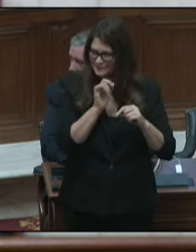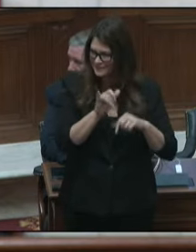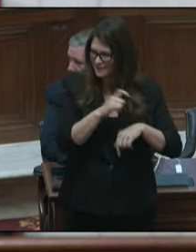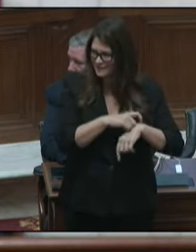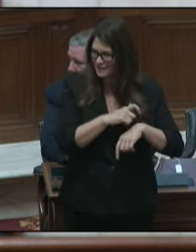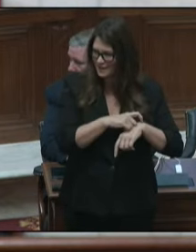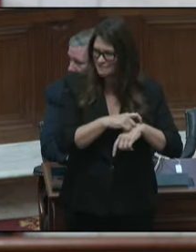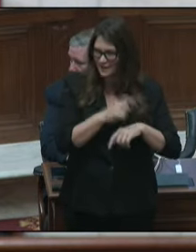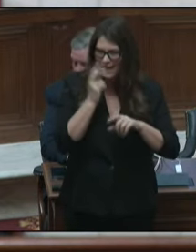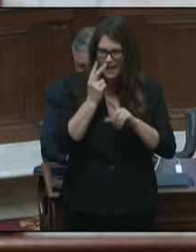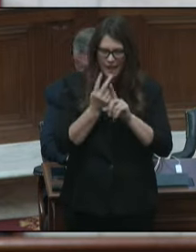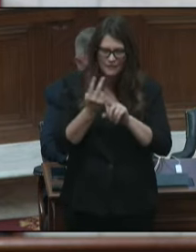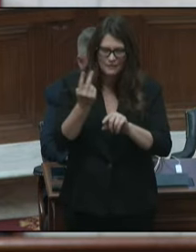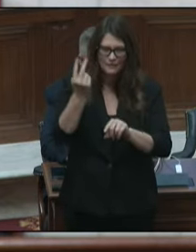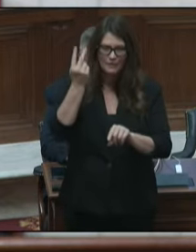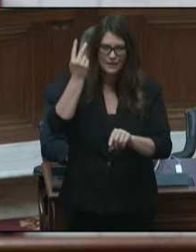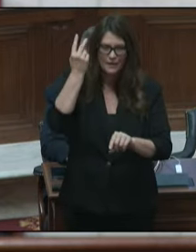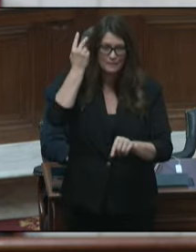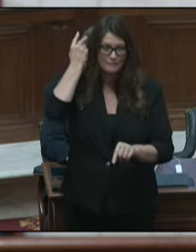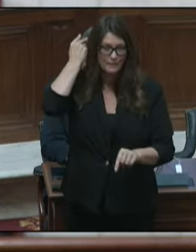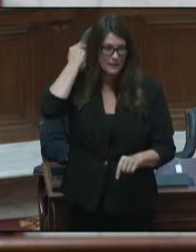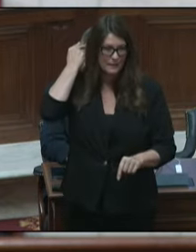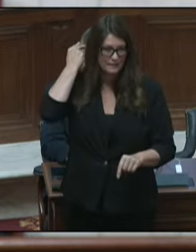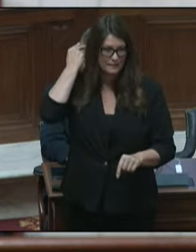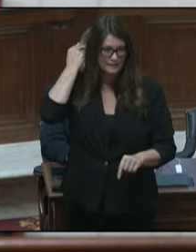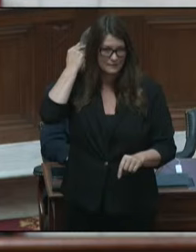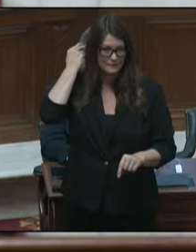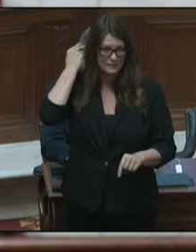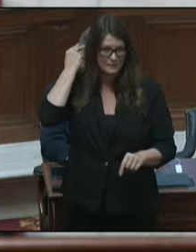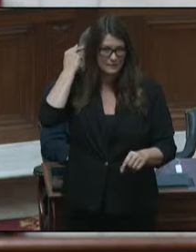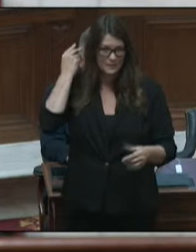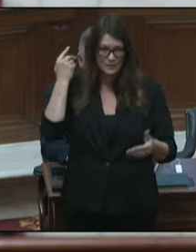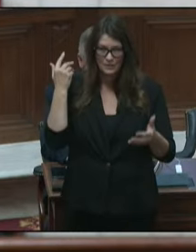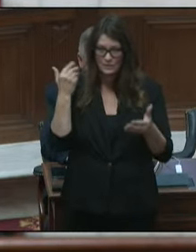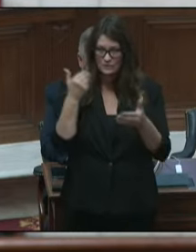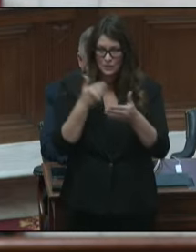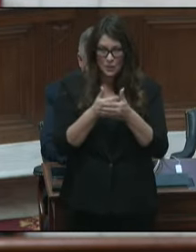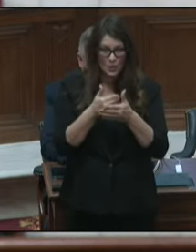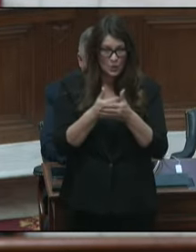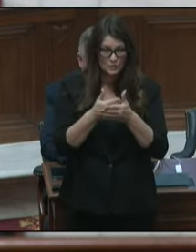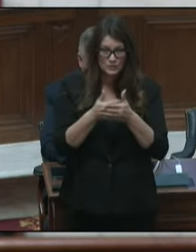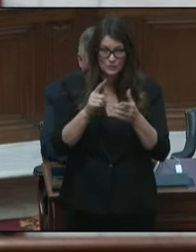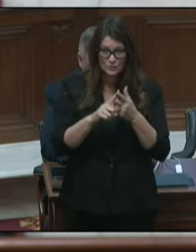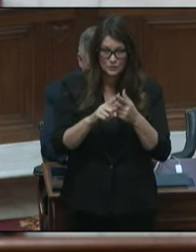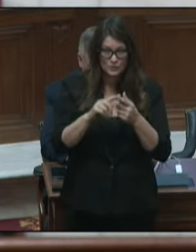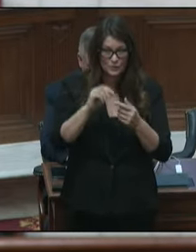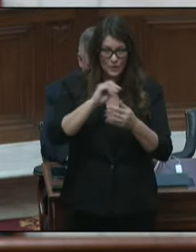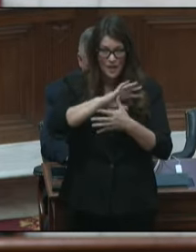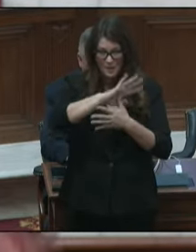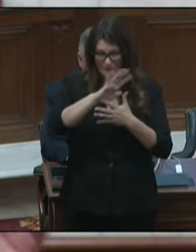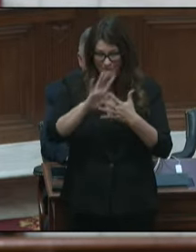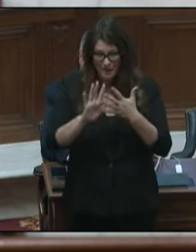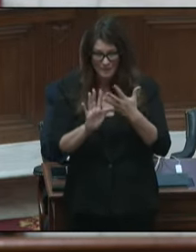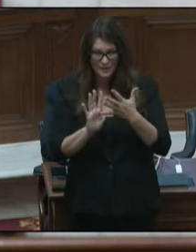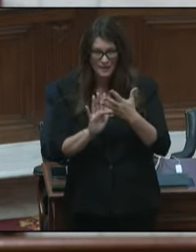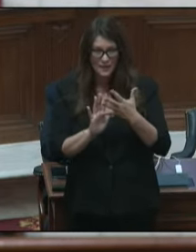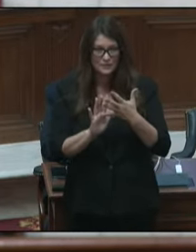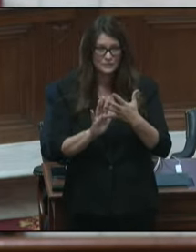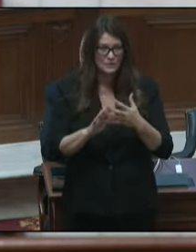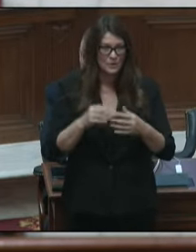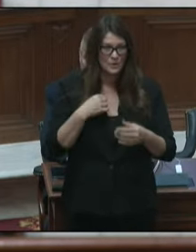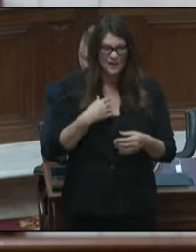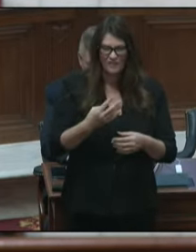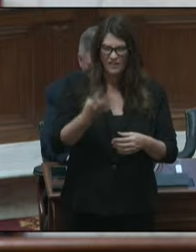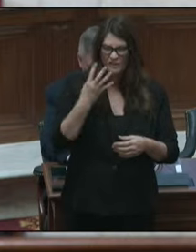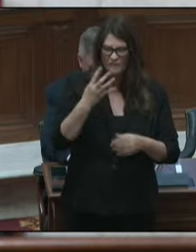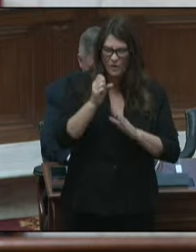of the place that's within a rock's throw of 2/3 of the population and has 4 unbelievable seasons and all